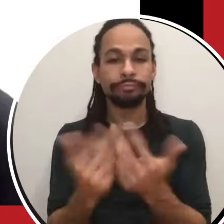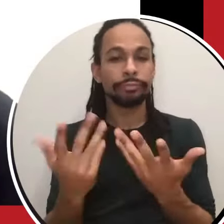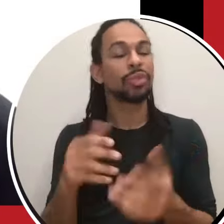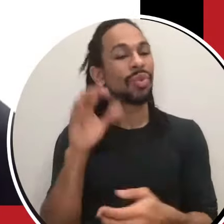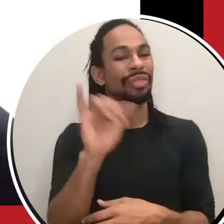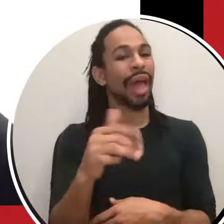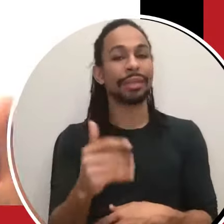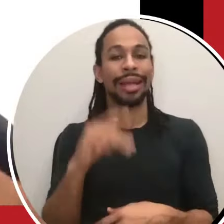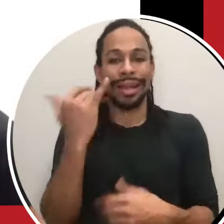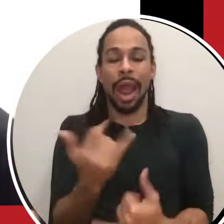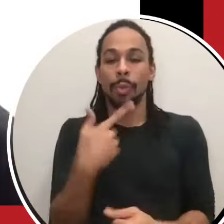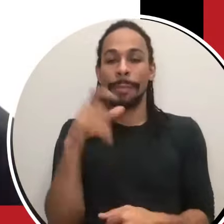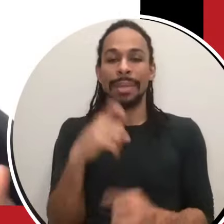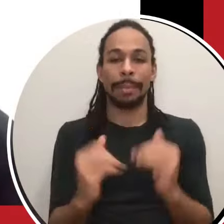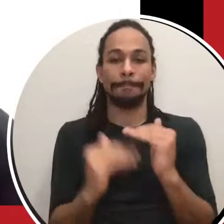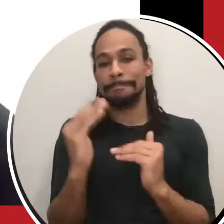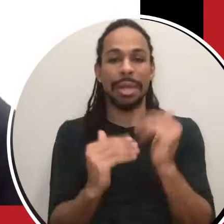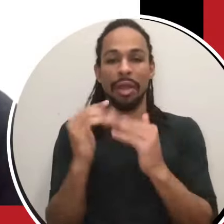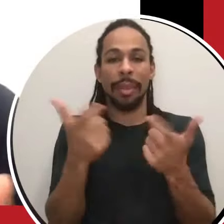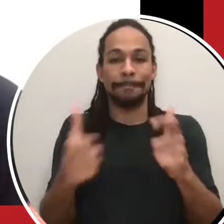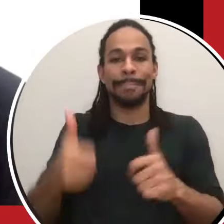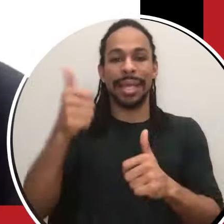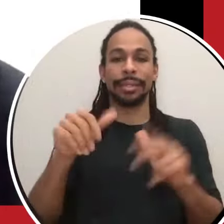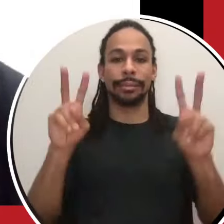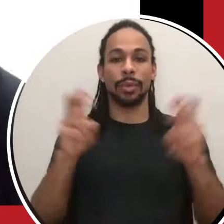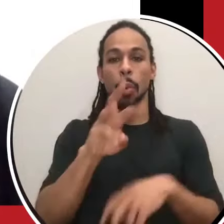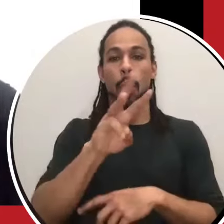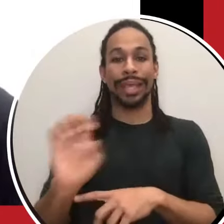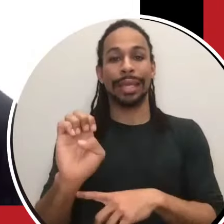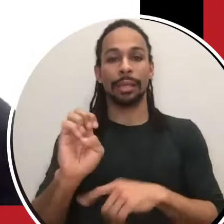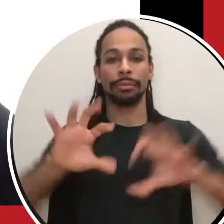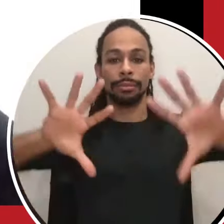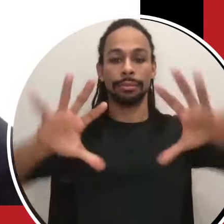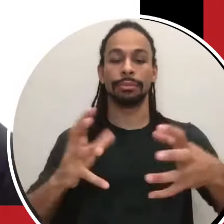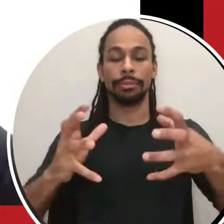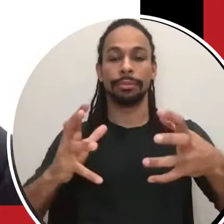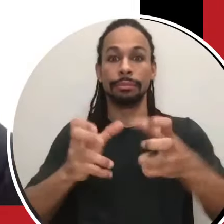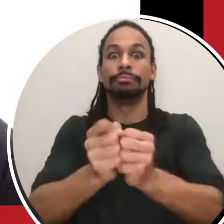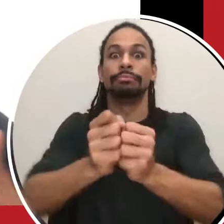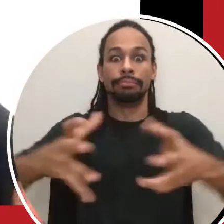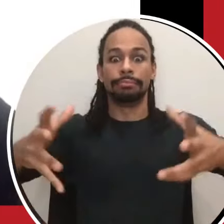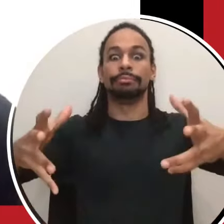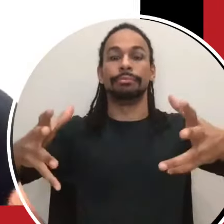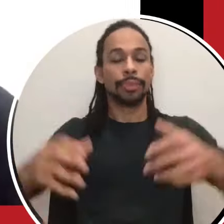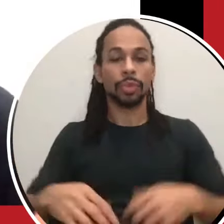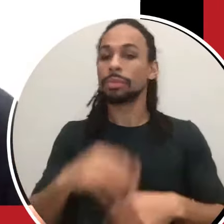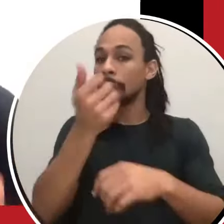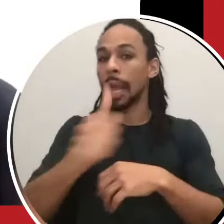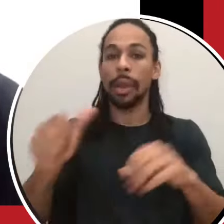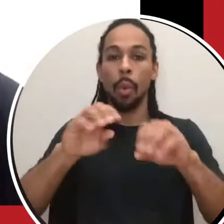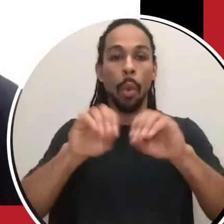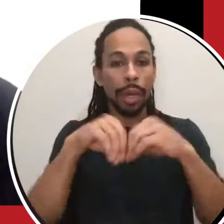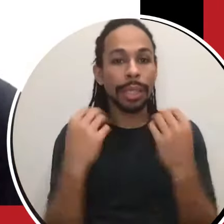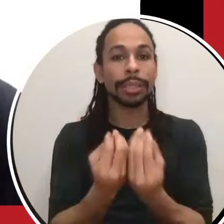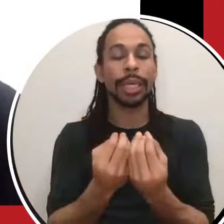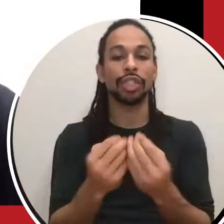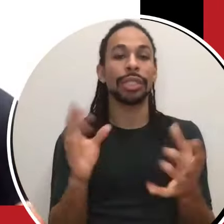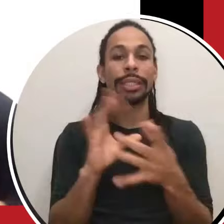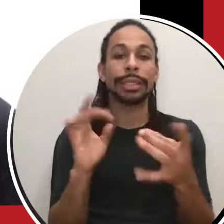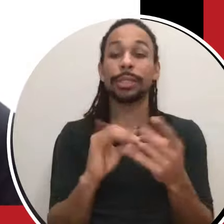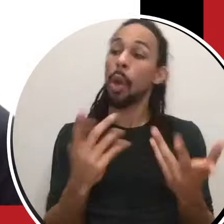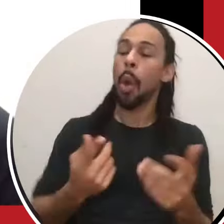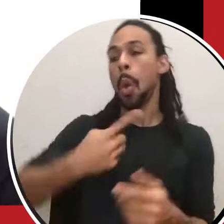that if any organizer, any activist, any organization or institution tells you that they won alone, they are lying to